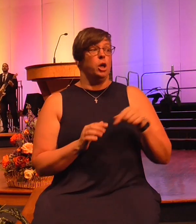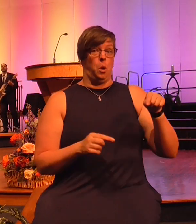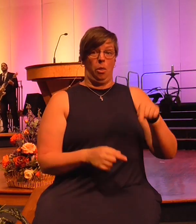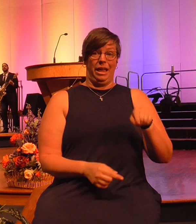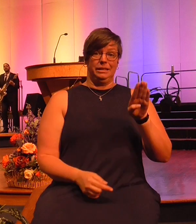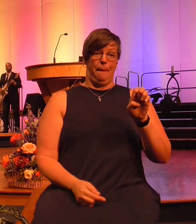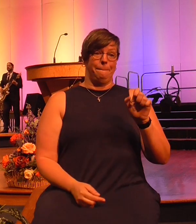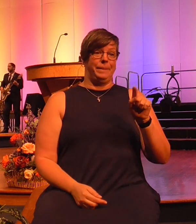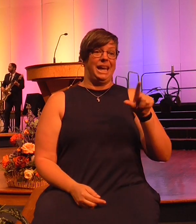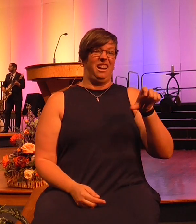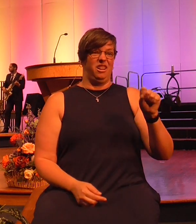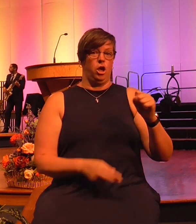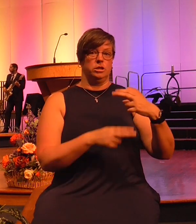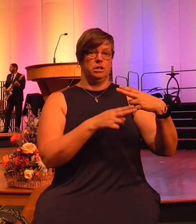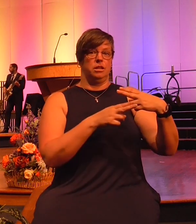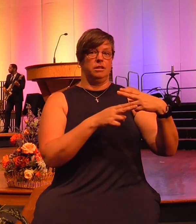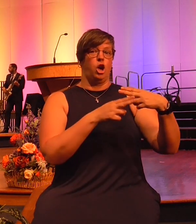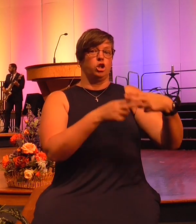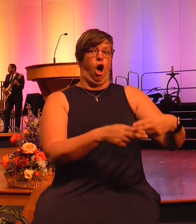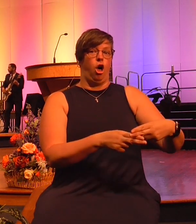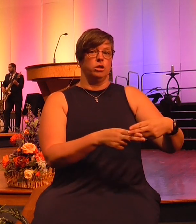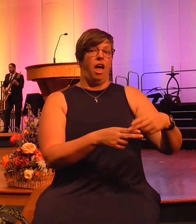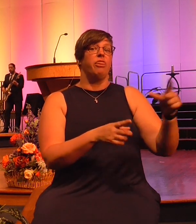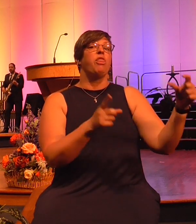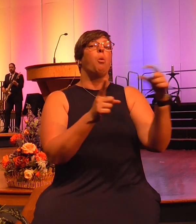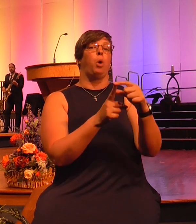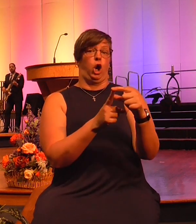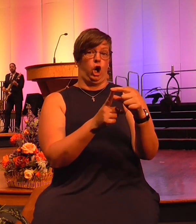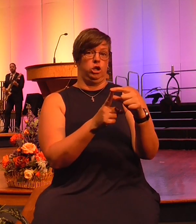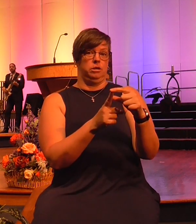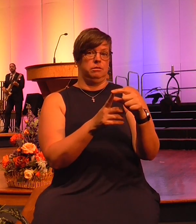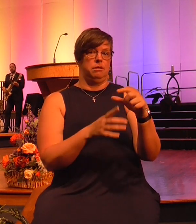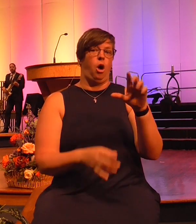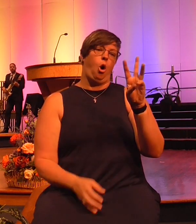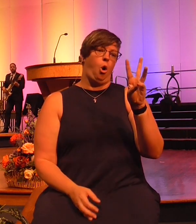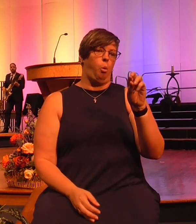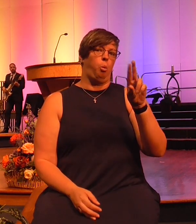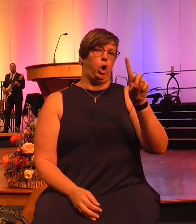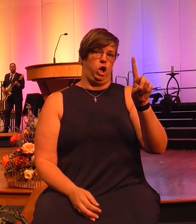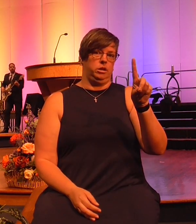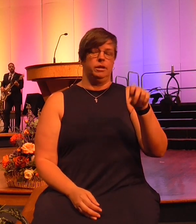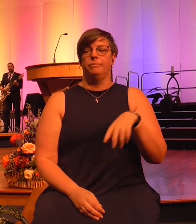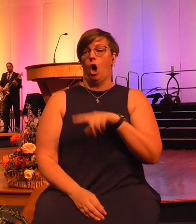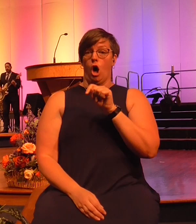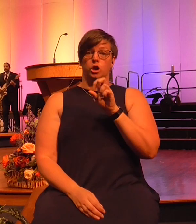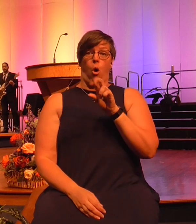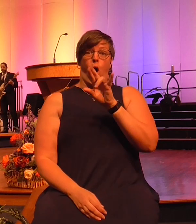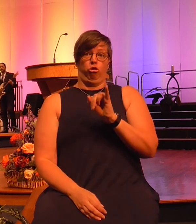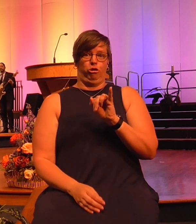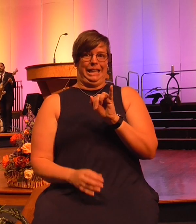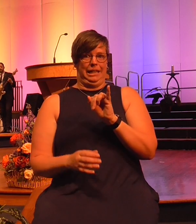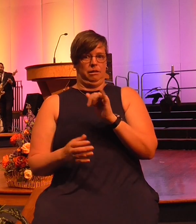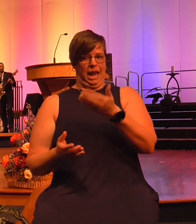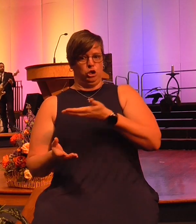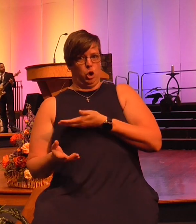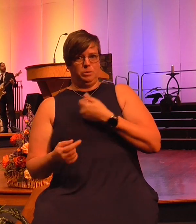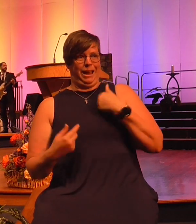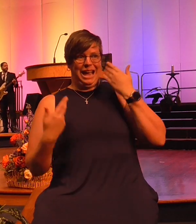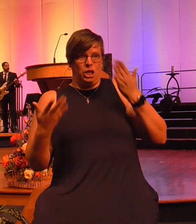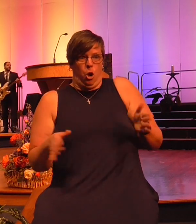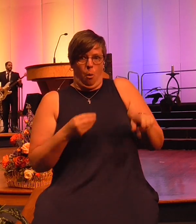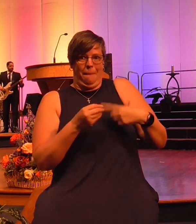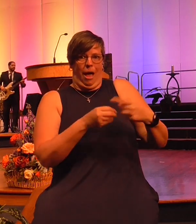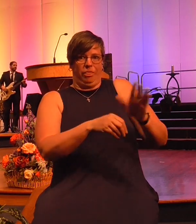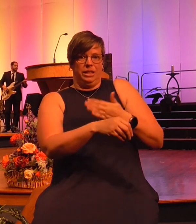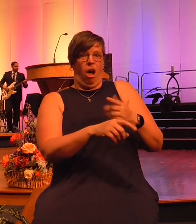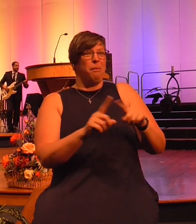So this is a Beatles song called The Word, and Tori introduced me to this song. I didn't even know this song existed,